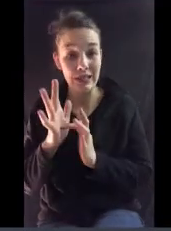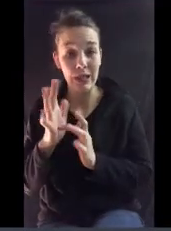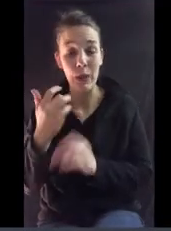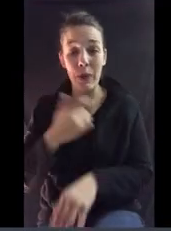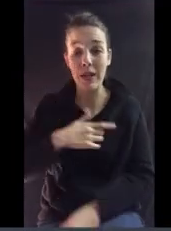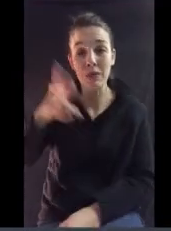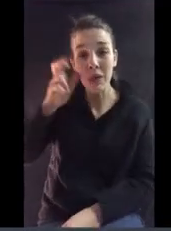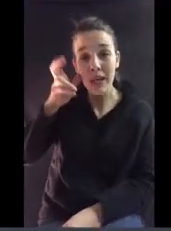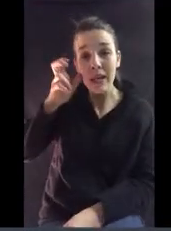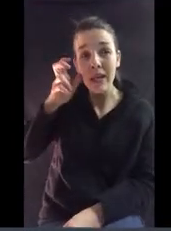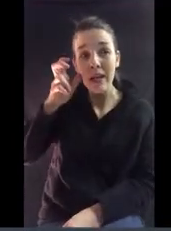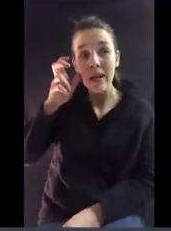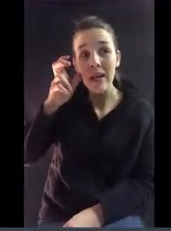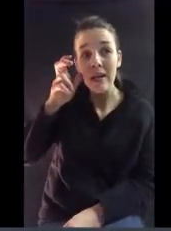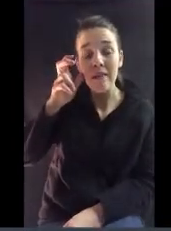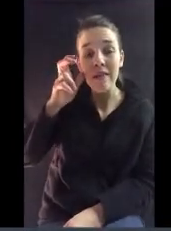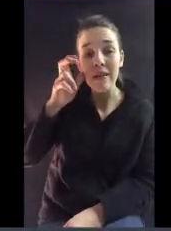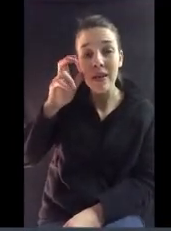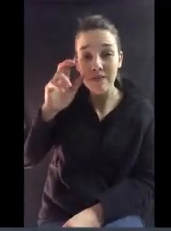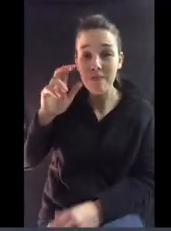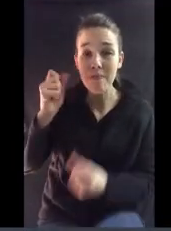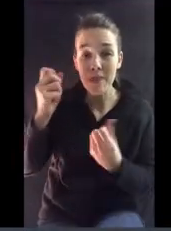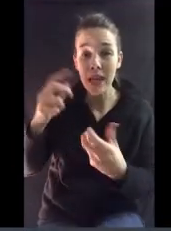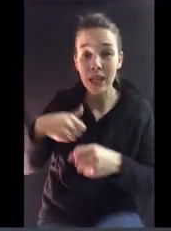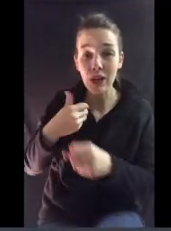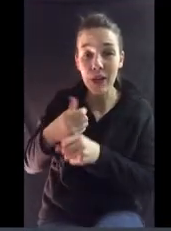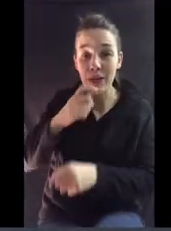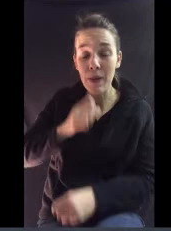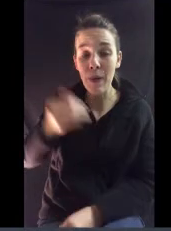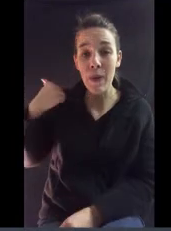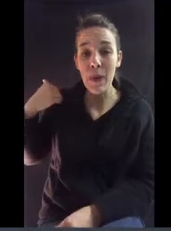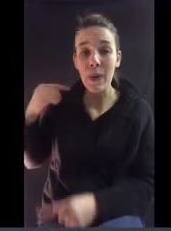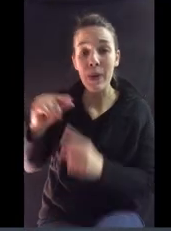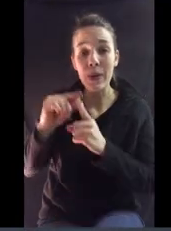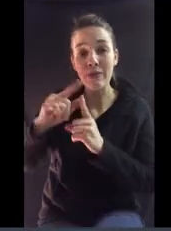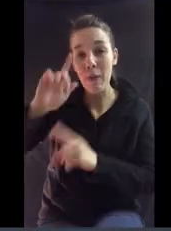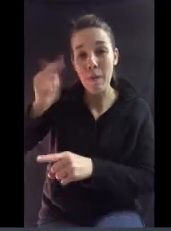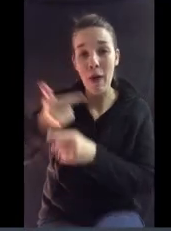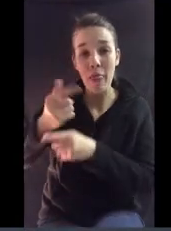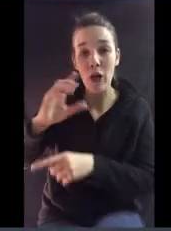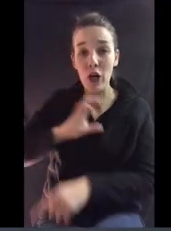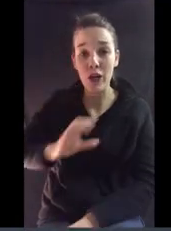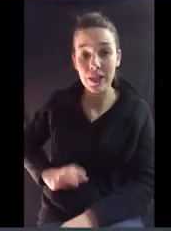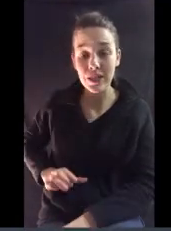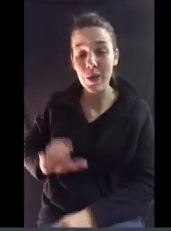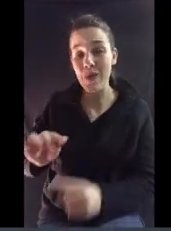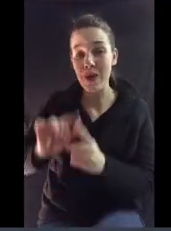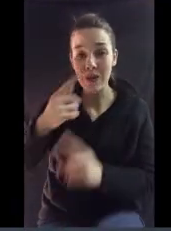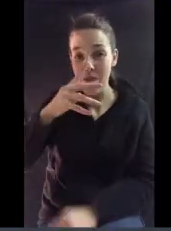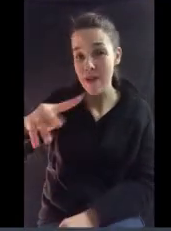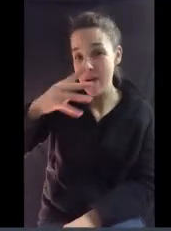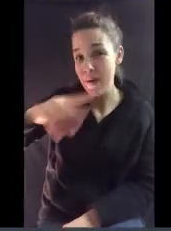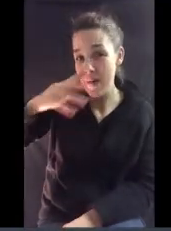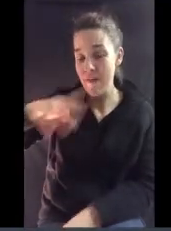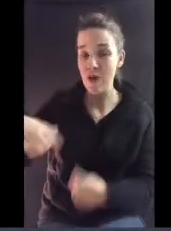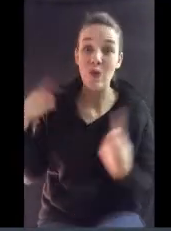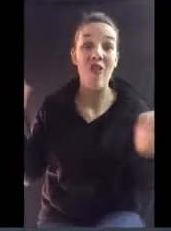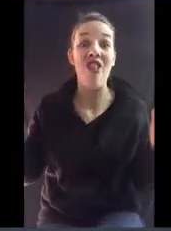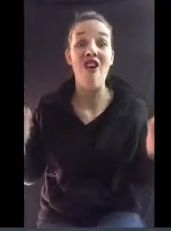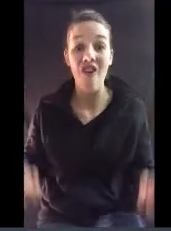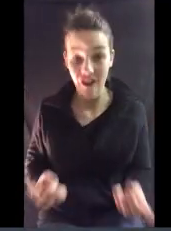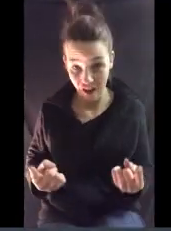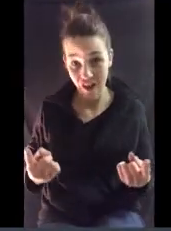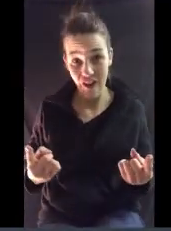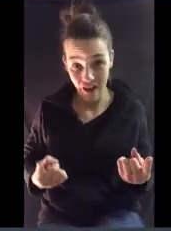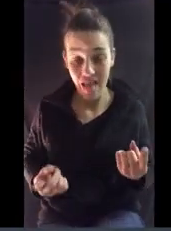follow in the ways of Jesus, I want you to hear these decade-old words from a brother in Christ, words that we have